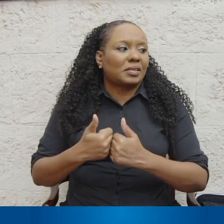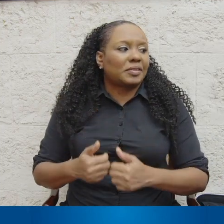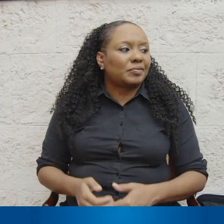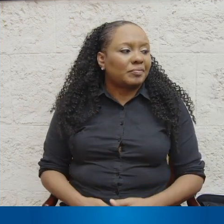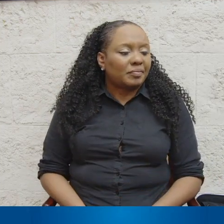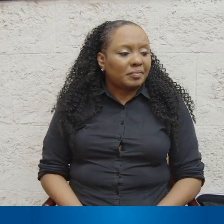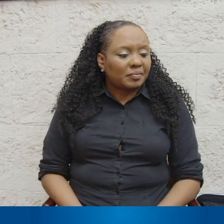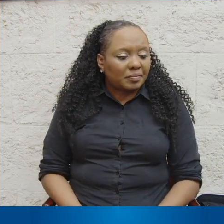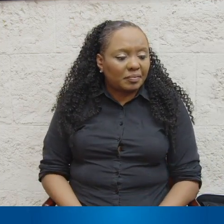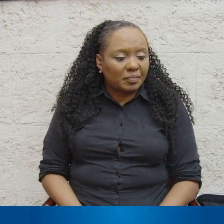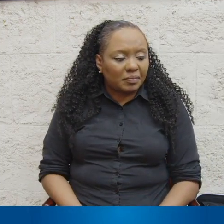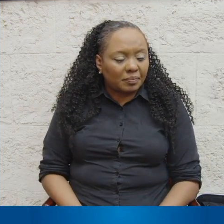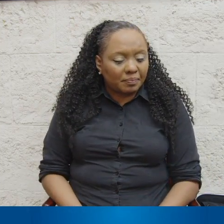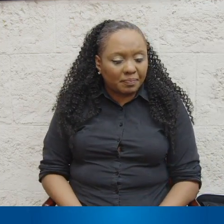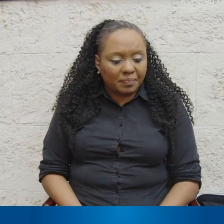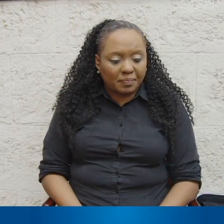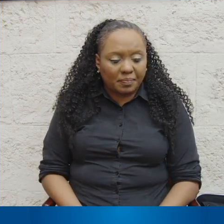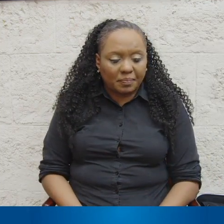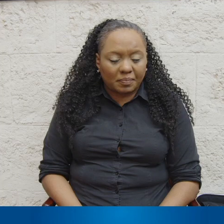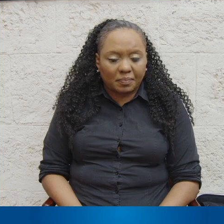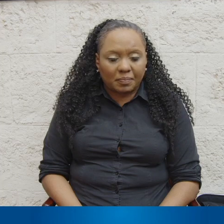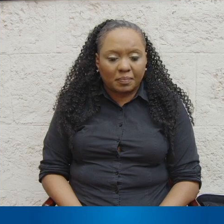So, thank you. So, Minister,